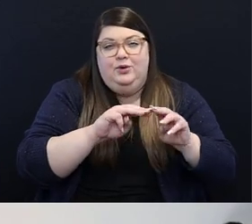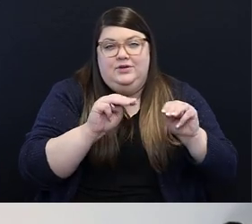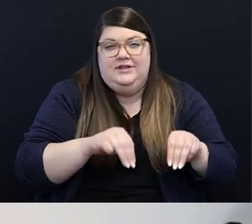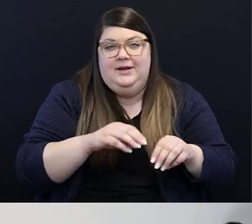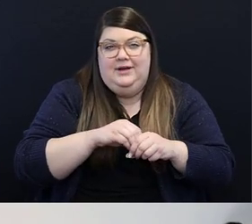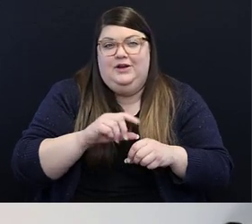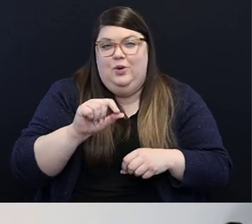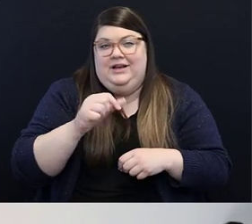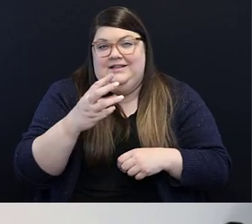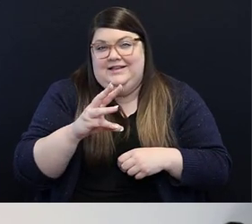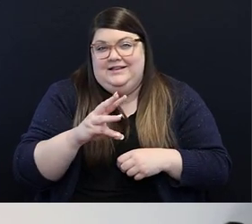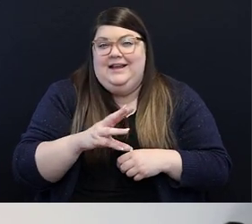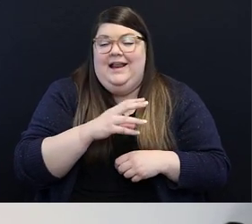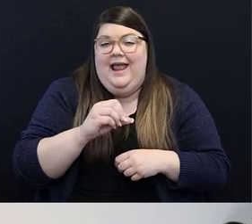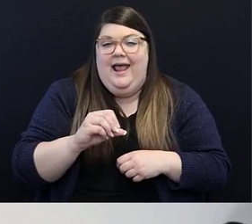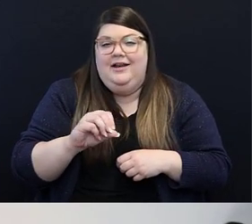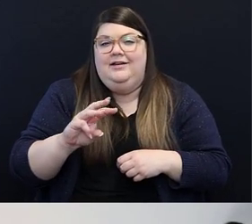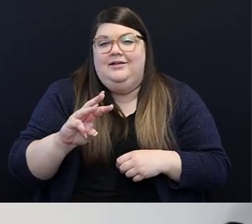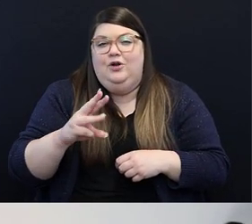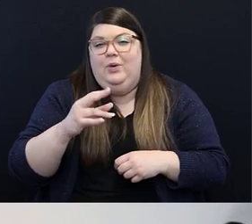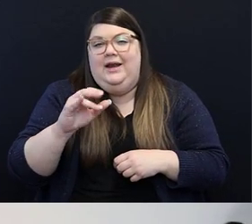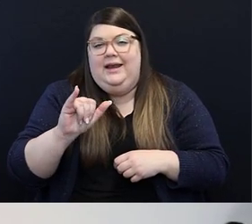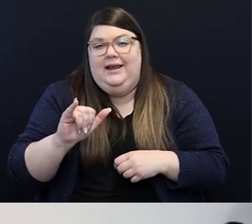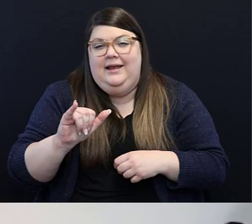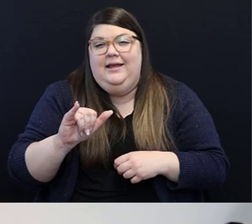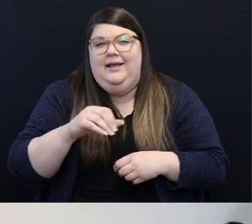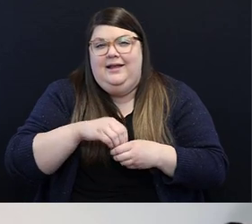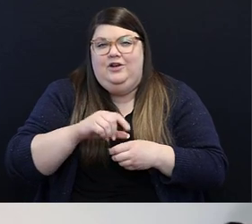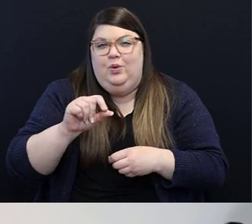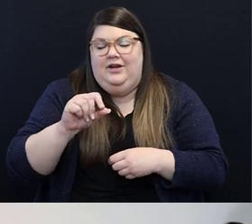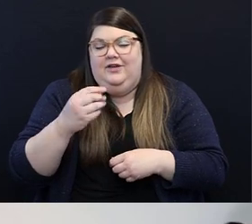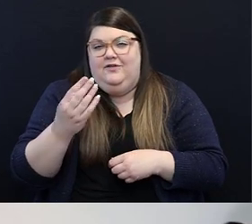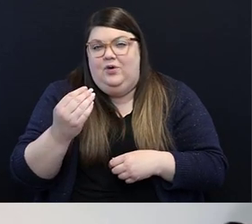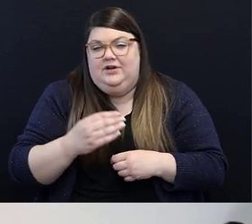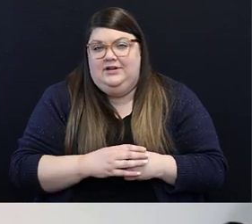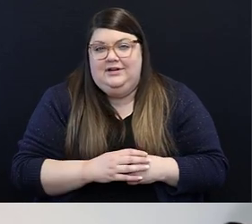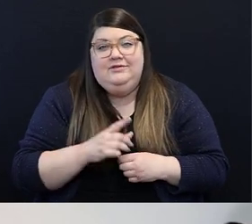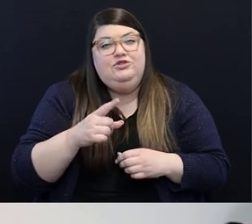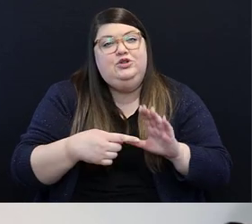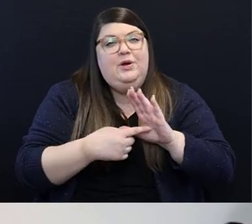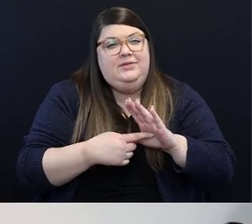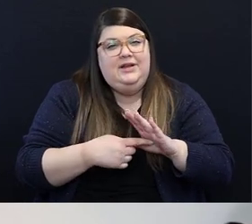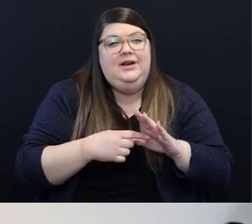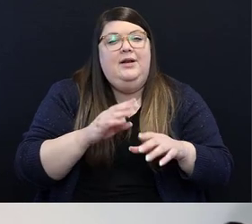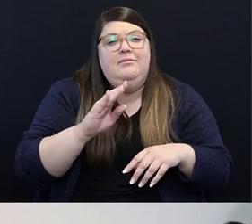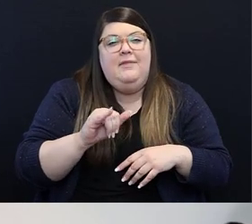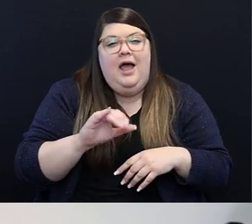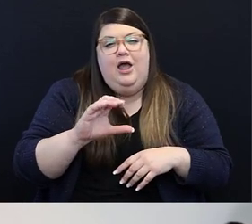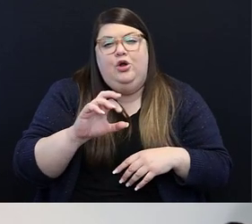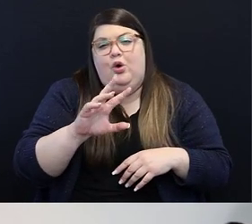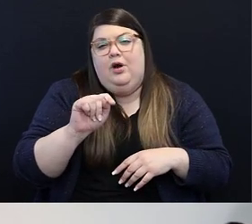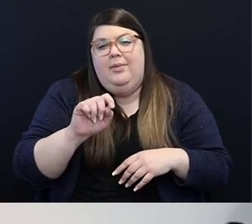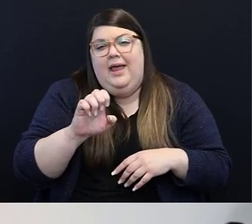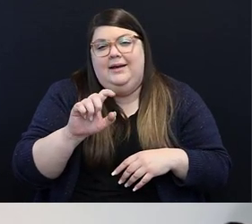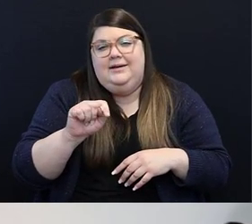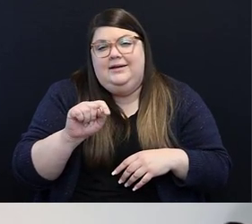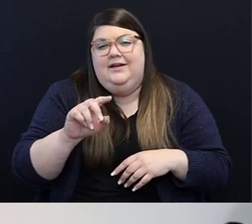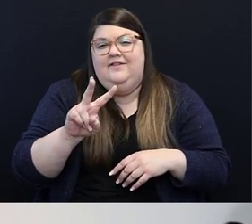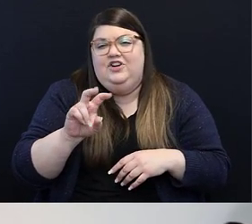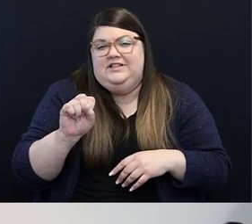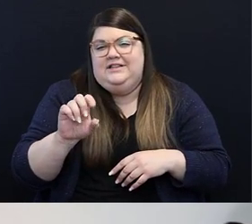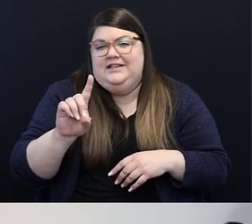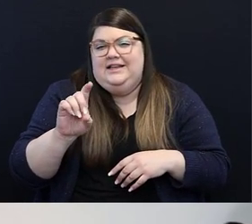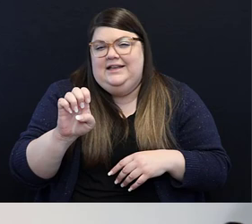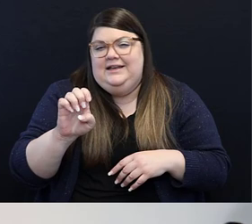Whitney Biennial in 2014. Rebecca is represented by Corbett versus Dempsey, Bordalami Gallery, and Gallery